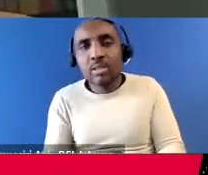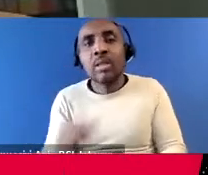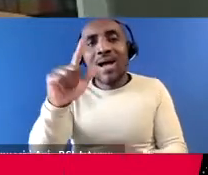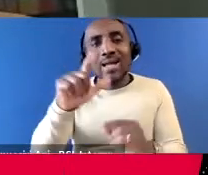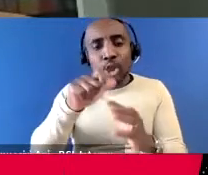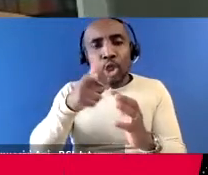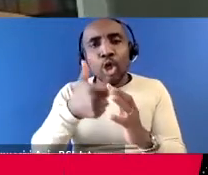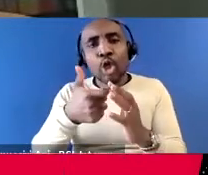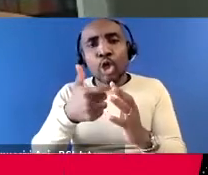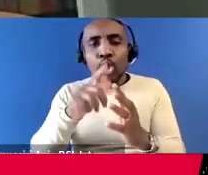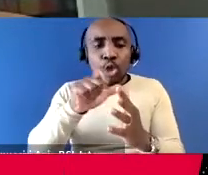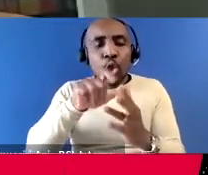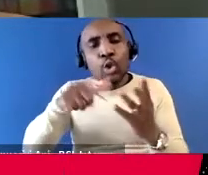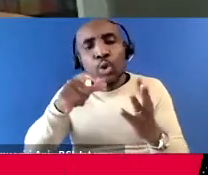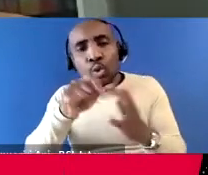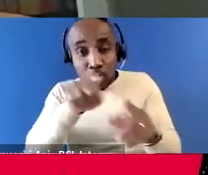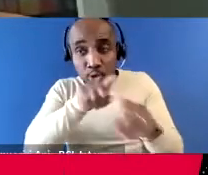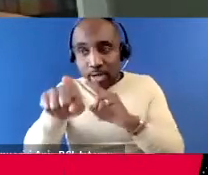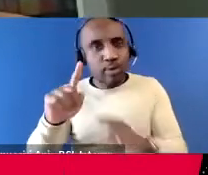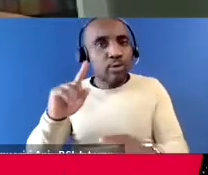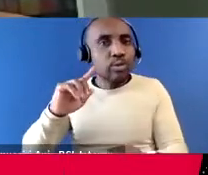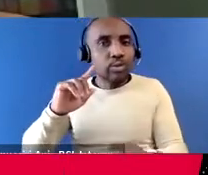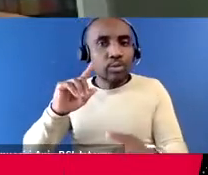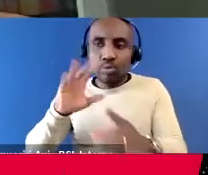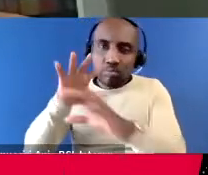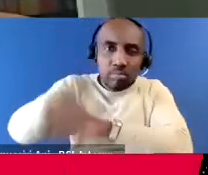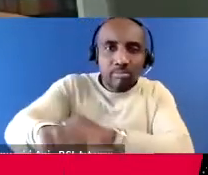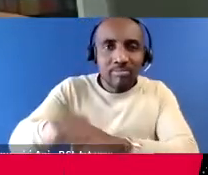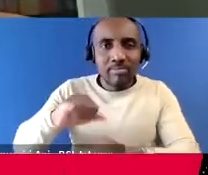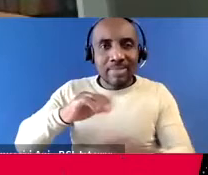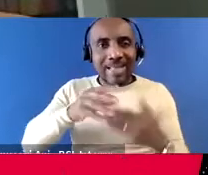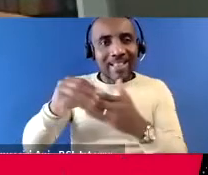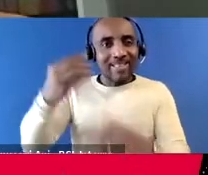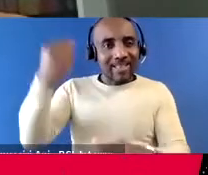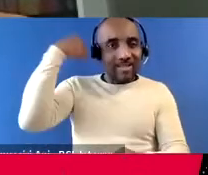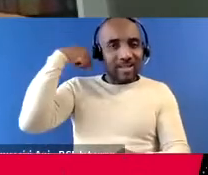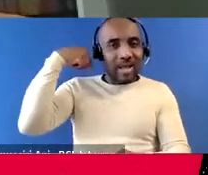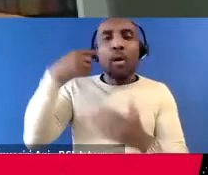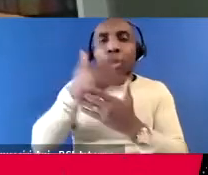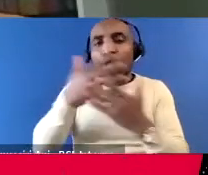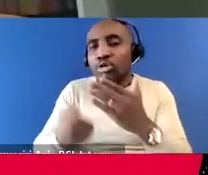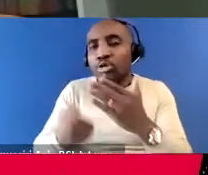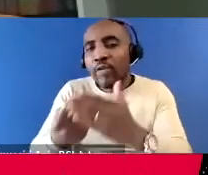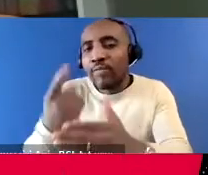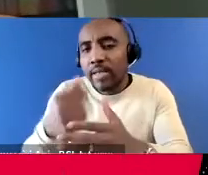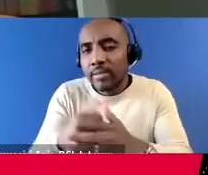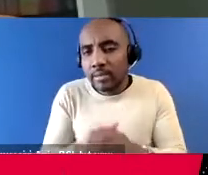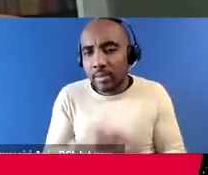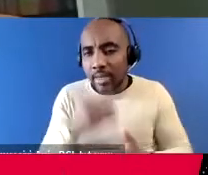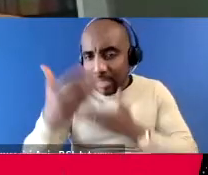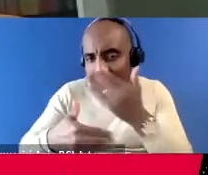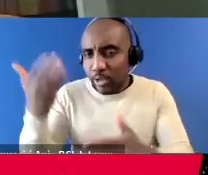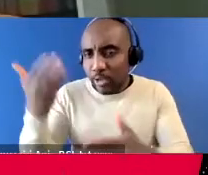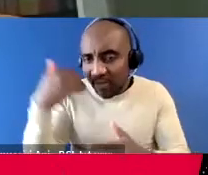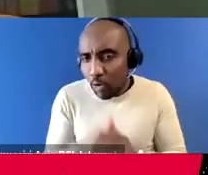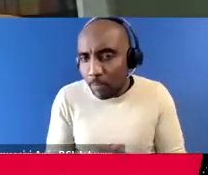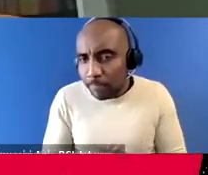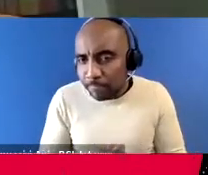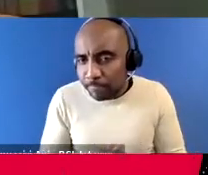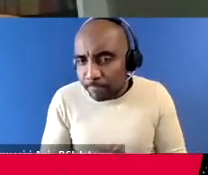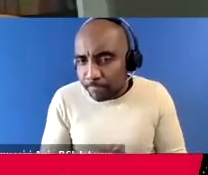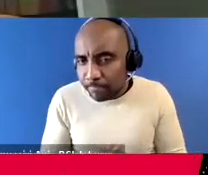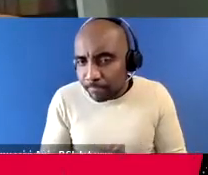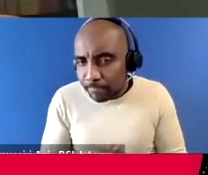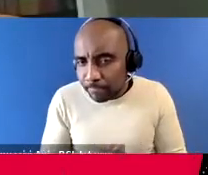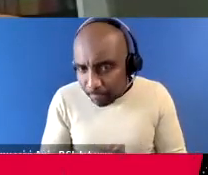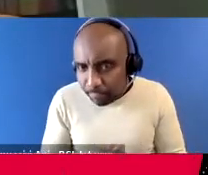in 2016. And we've seen numerous military operations launched, as I mentioned earlier, frequently ending